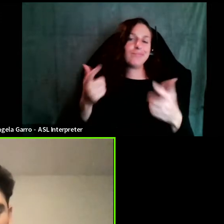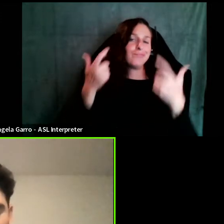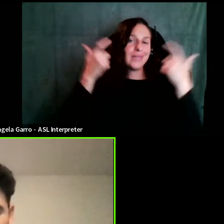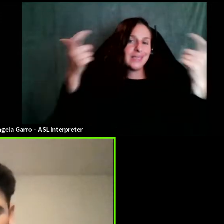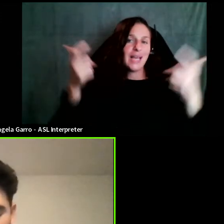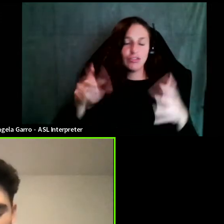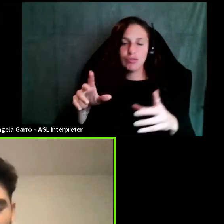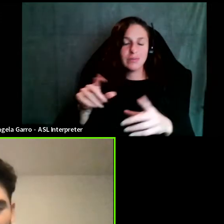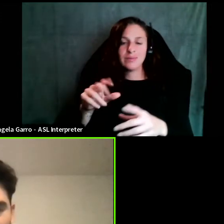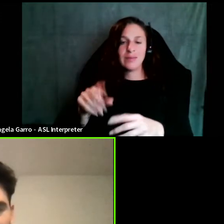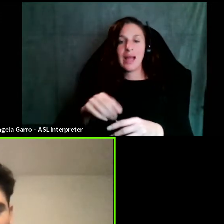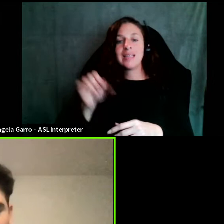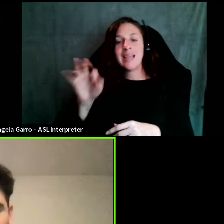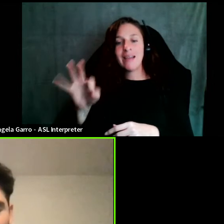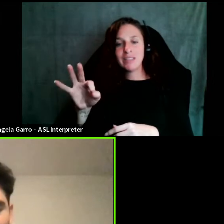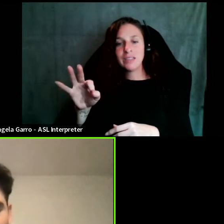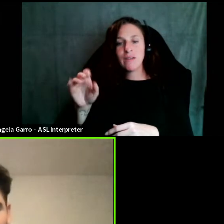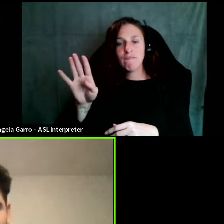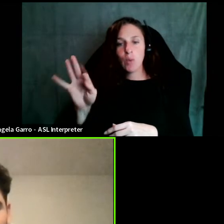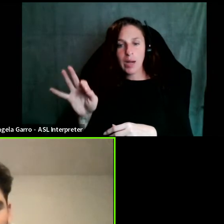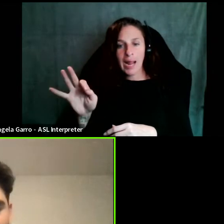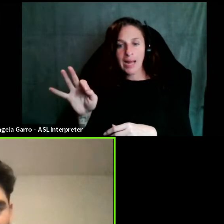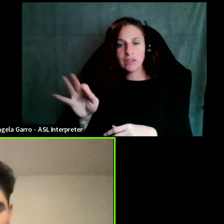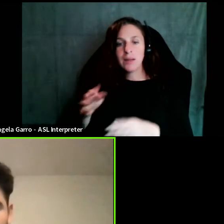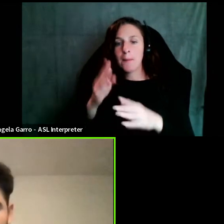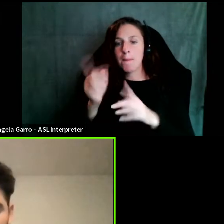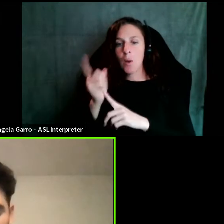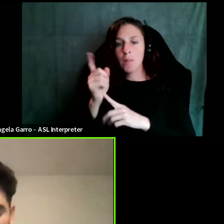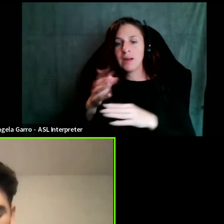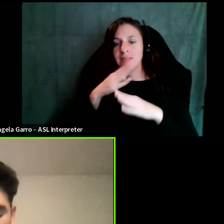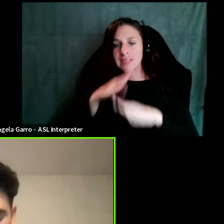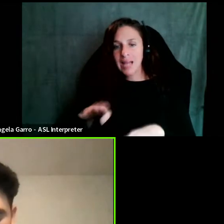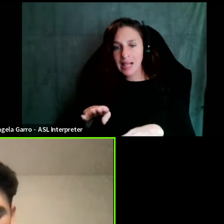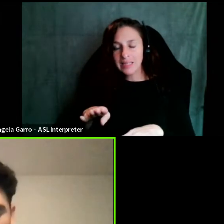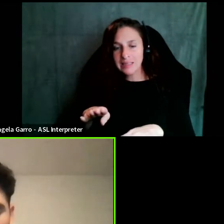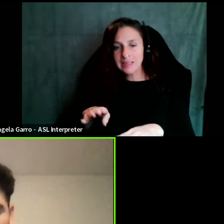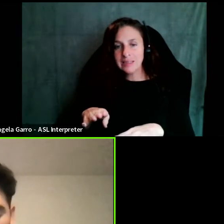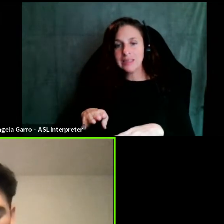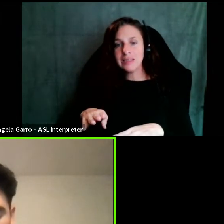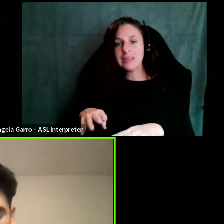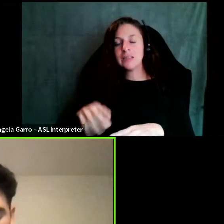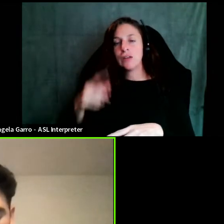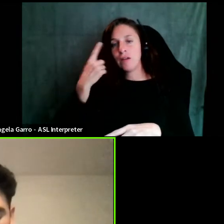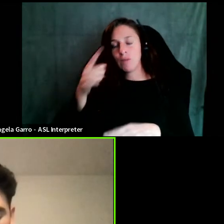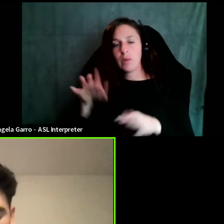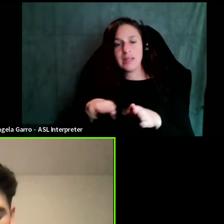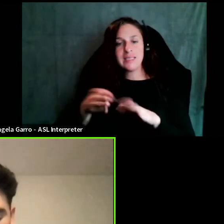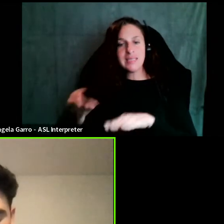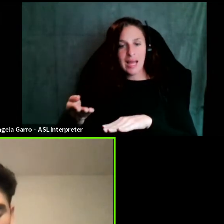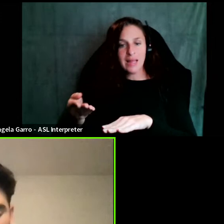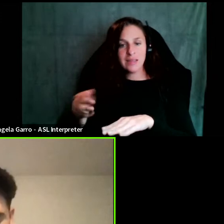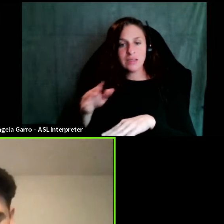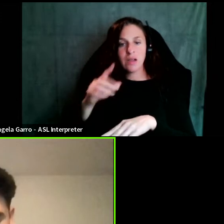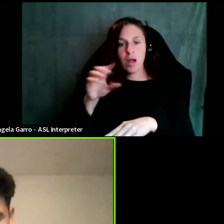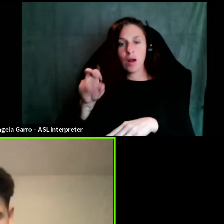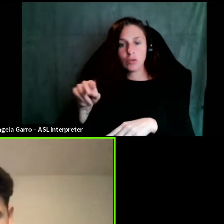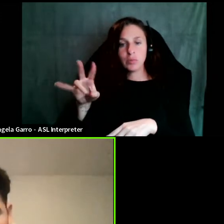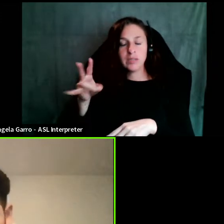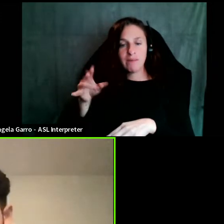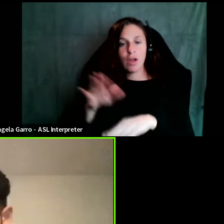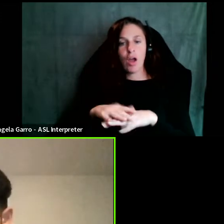Francisco 49ers as they have a moment of silence before every game for the deaths on October 7th on the Israeli